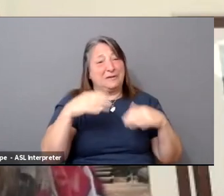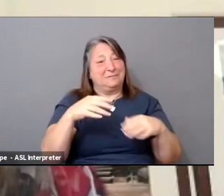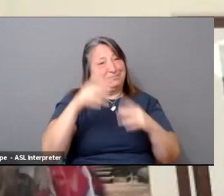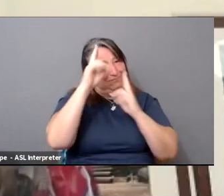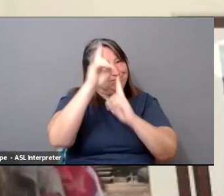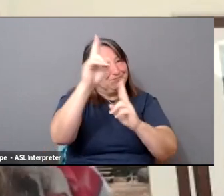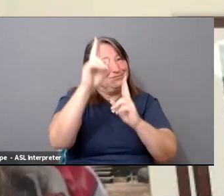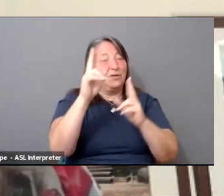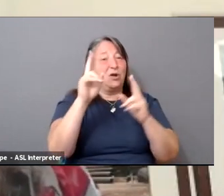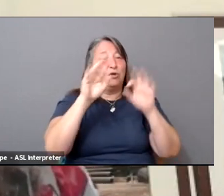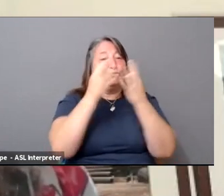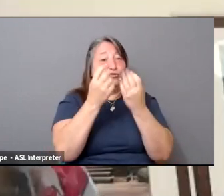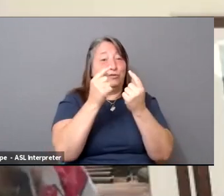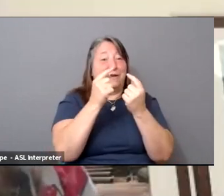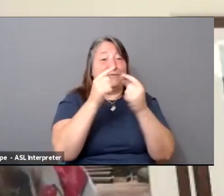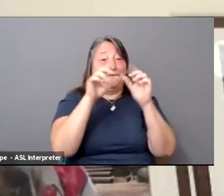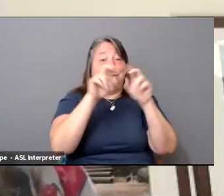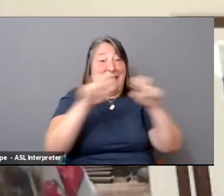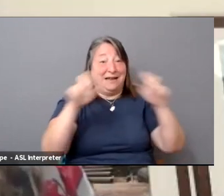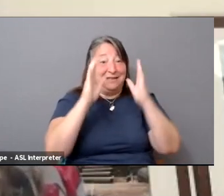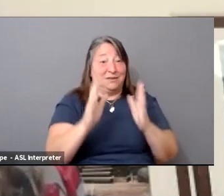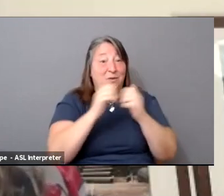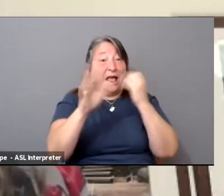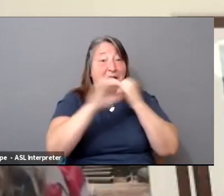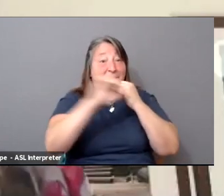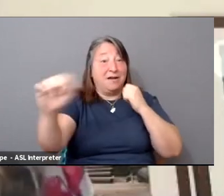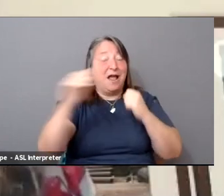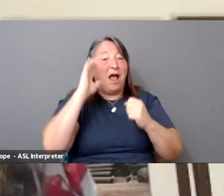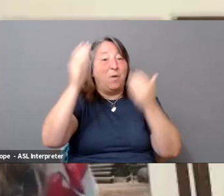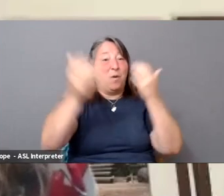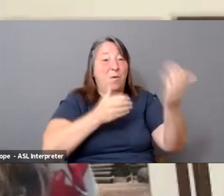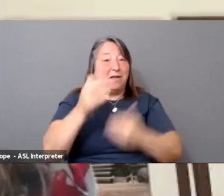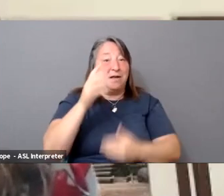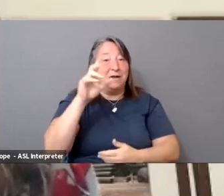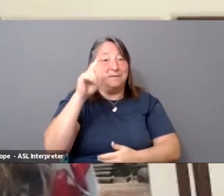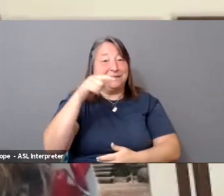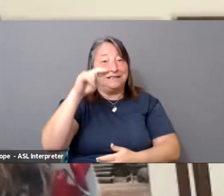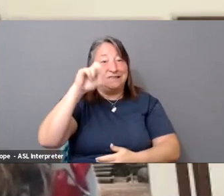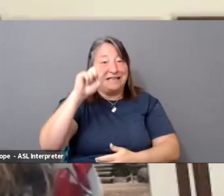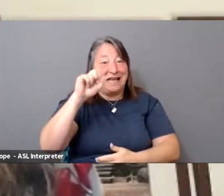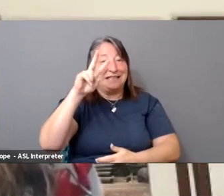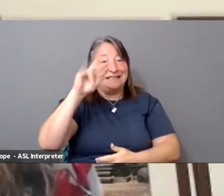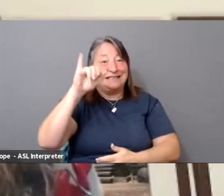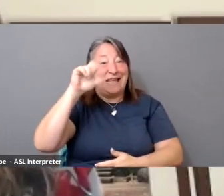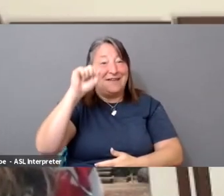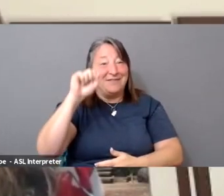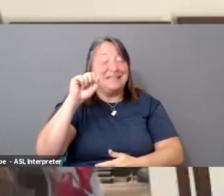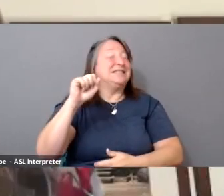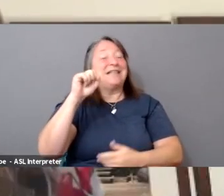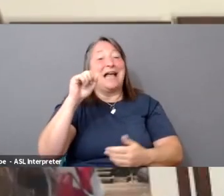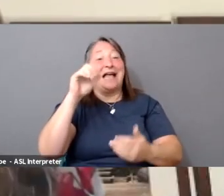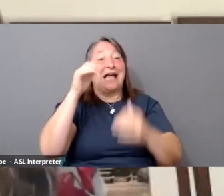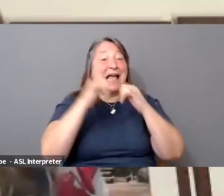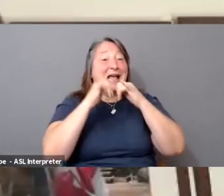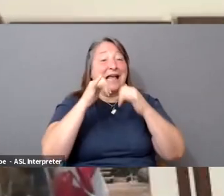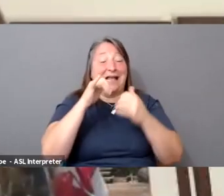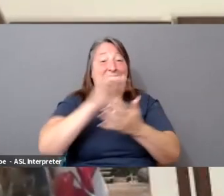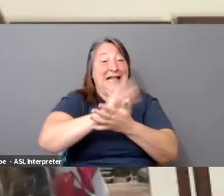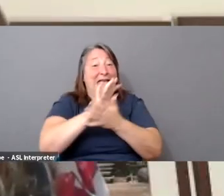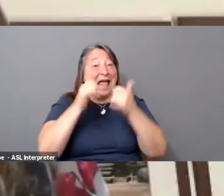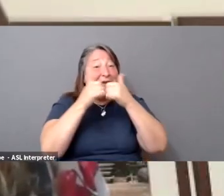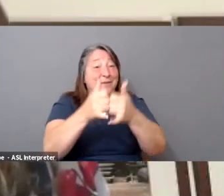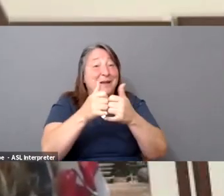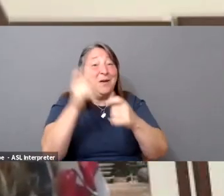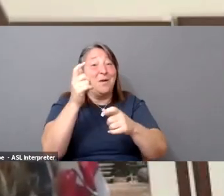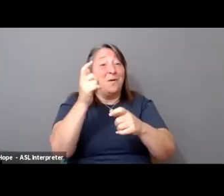further ado, I am going to welcome Geena Davis, Academy Award-winning actor, founder, and chair of the Geena Davis